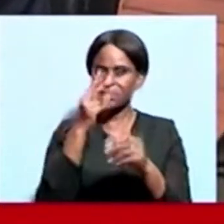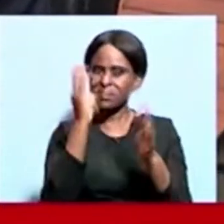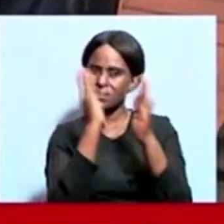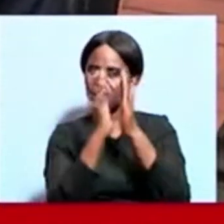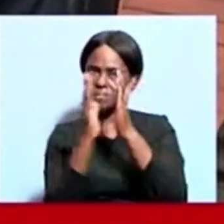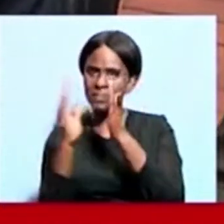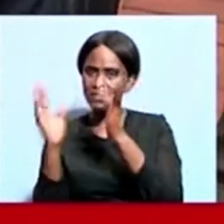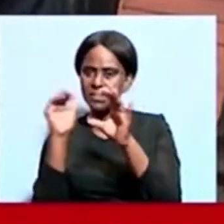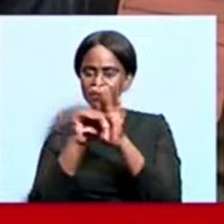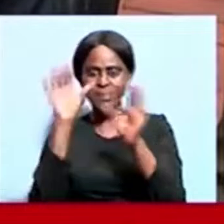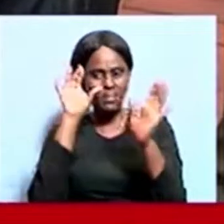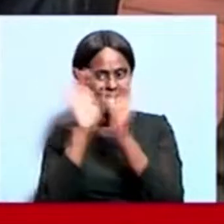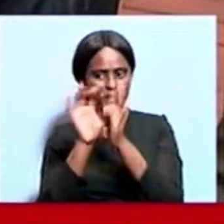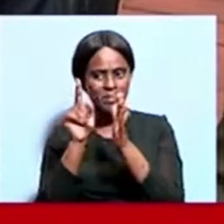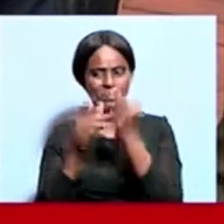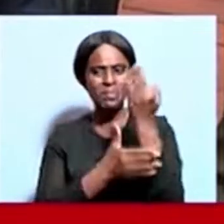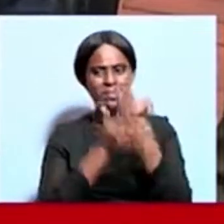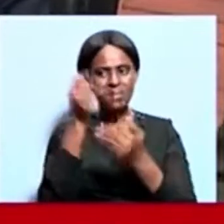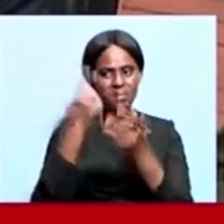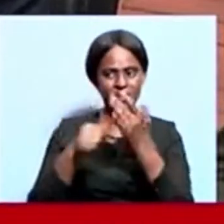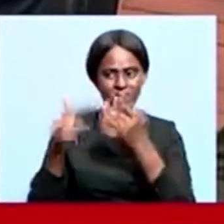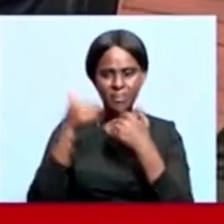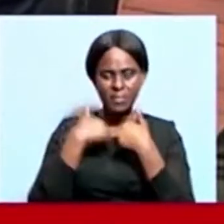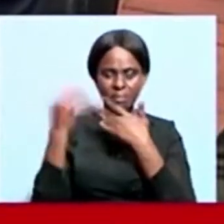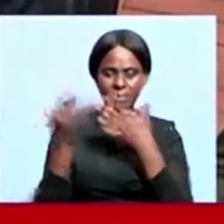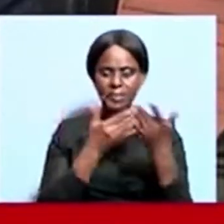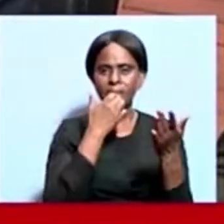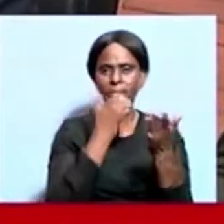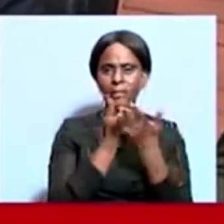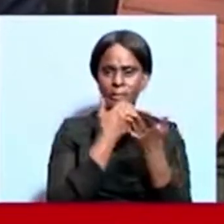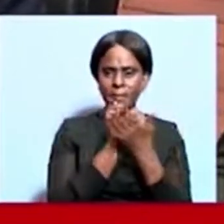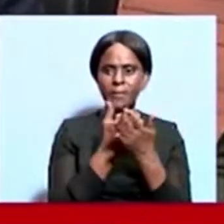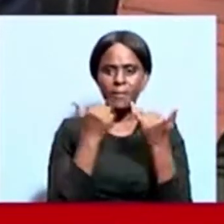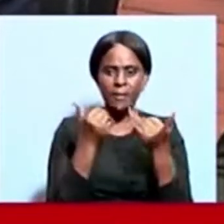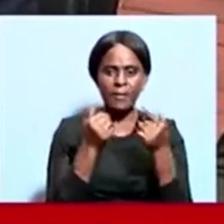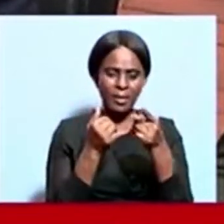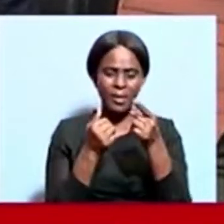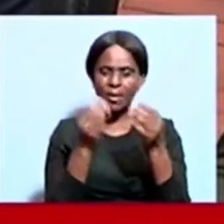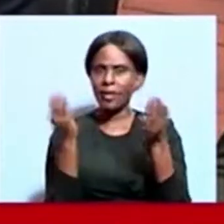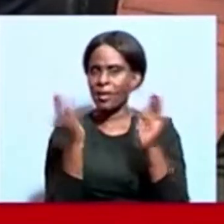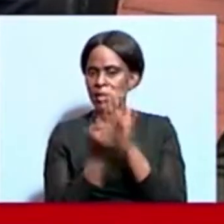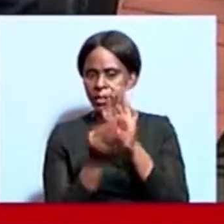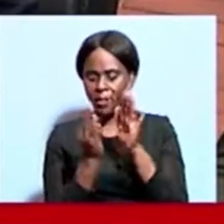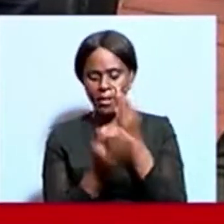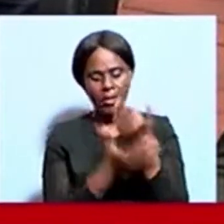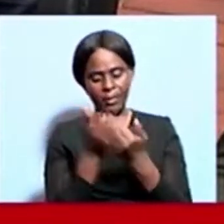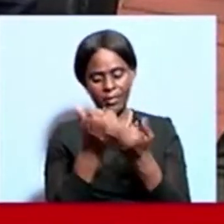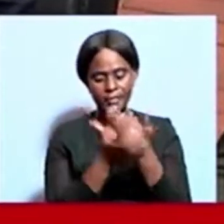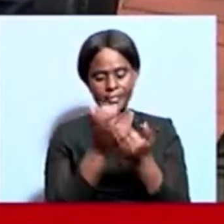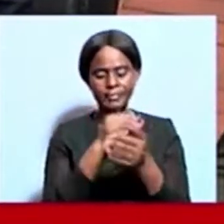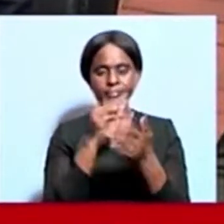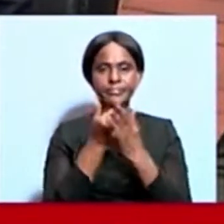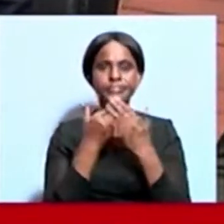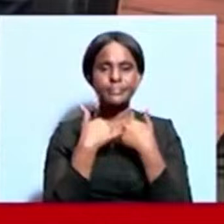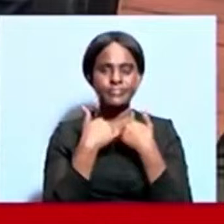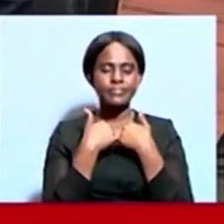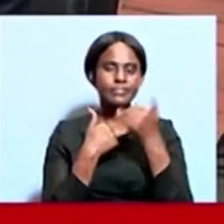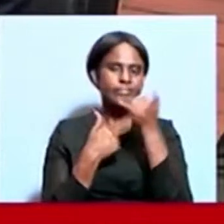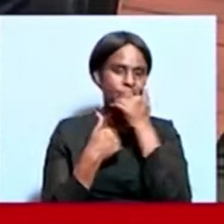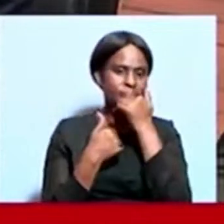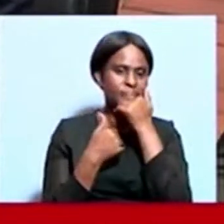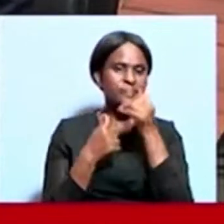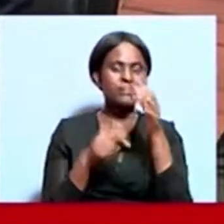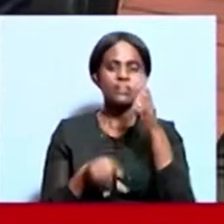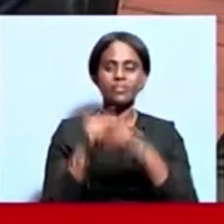this picture are the forms that you have brought as evidence that now these forms that were queried have